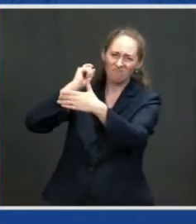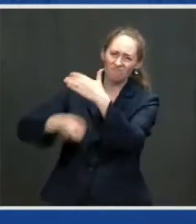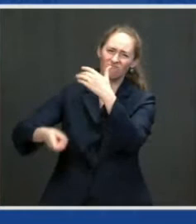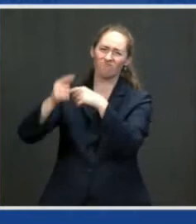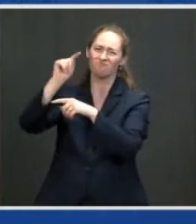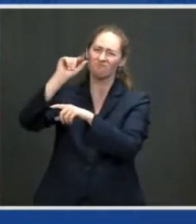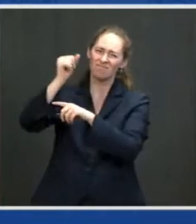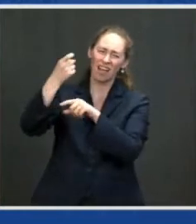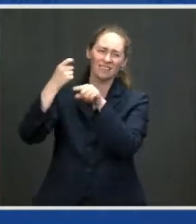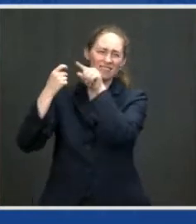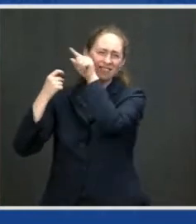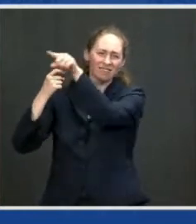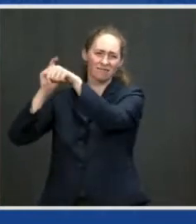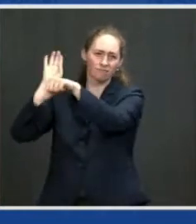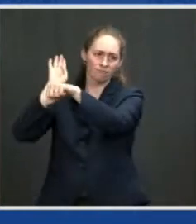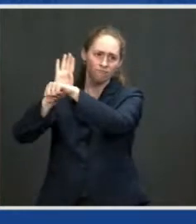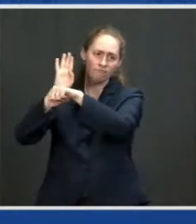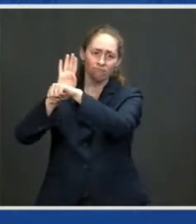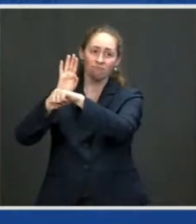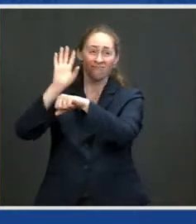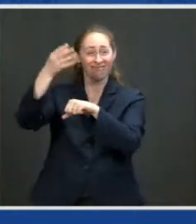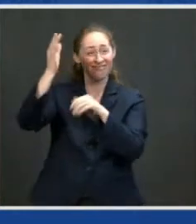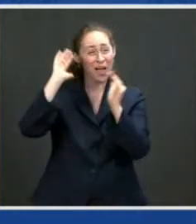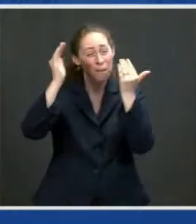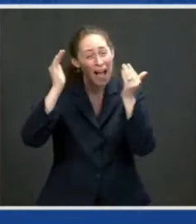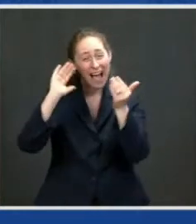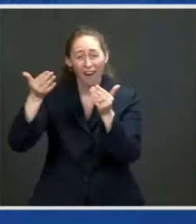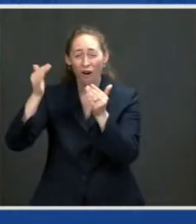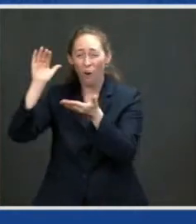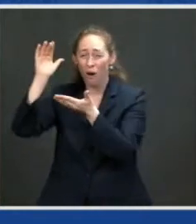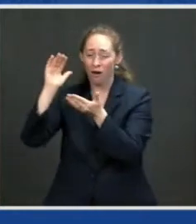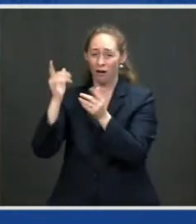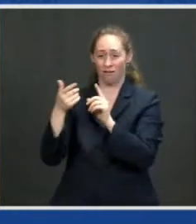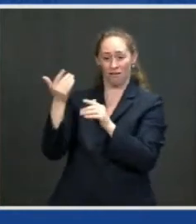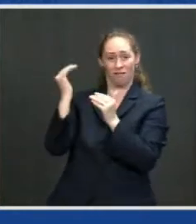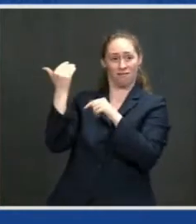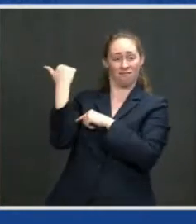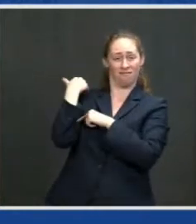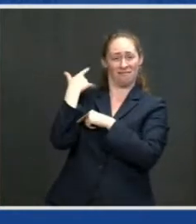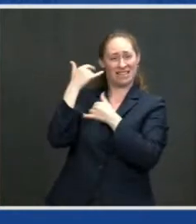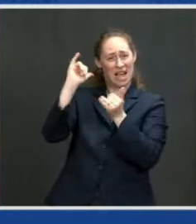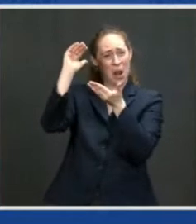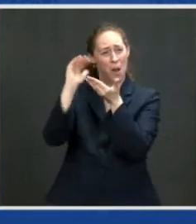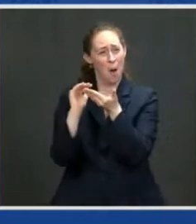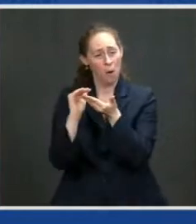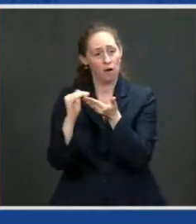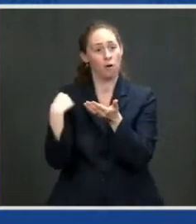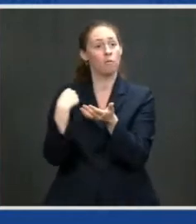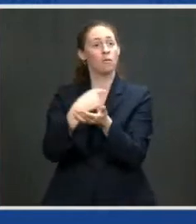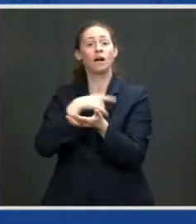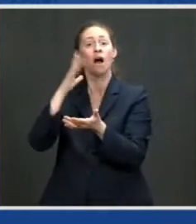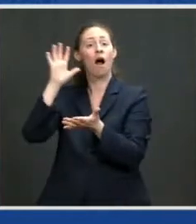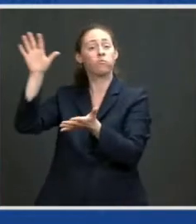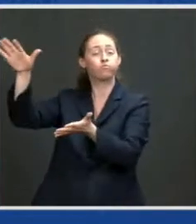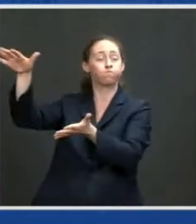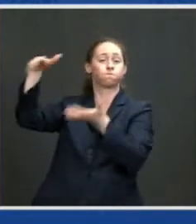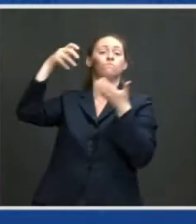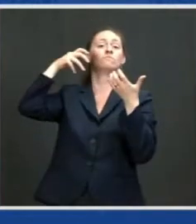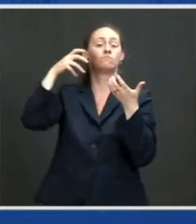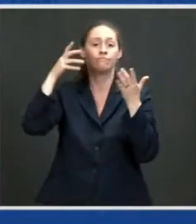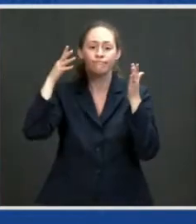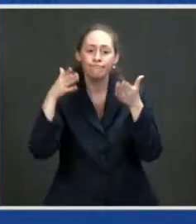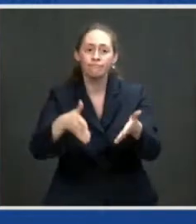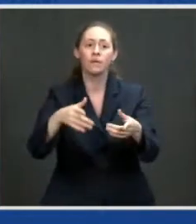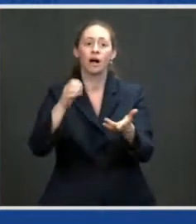War I and 2017, that generates $90 billion additional dollars into the Treasury